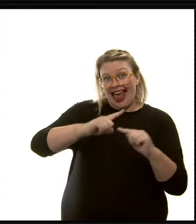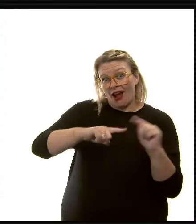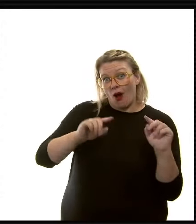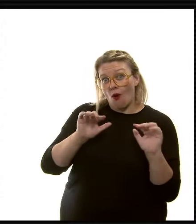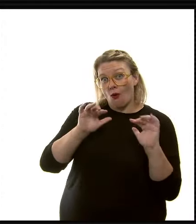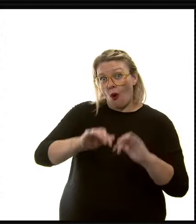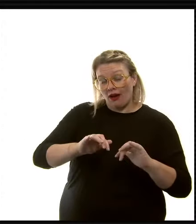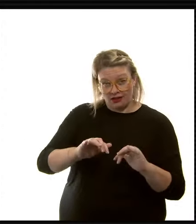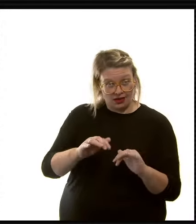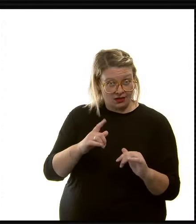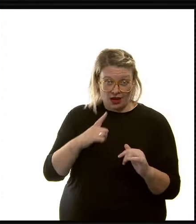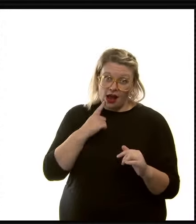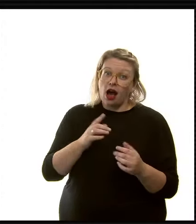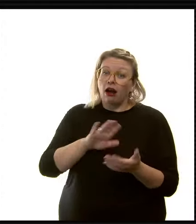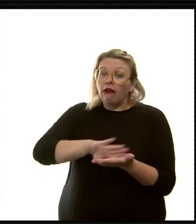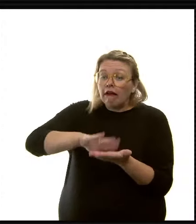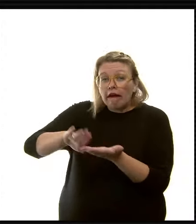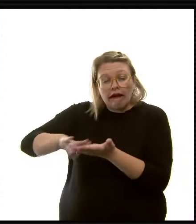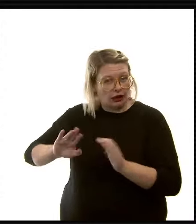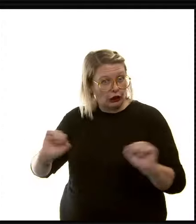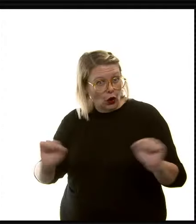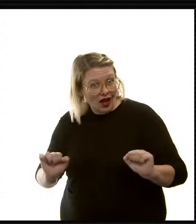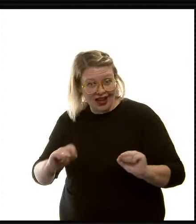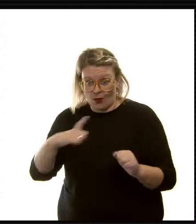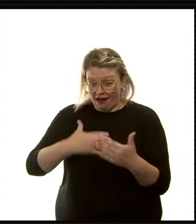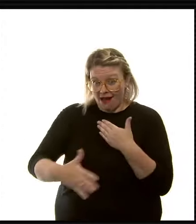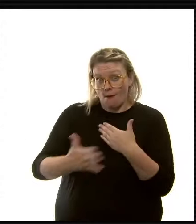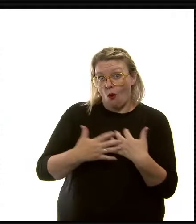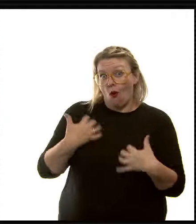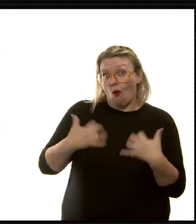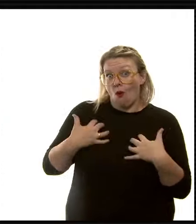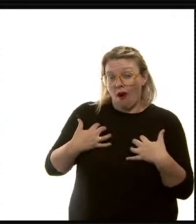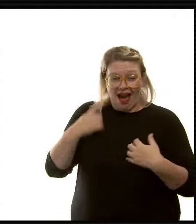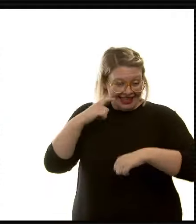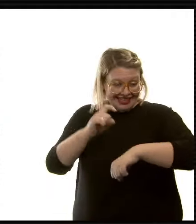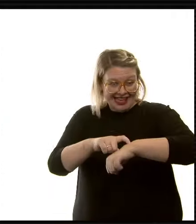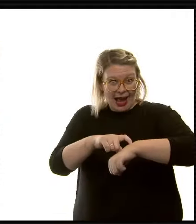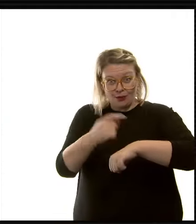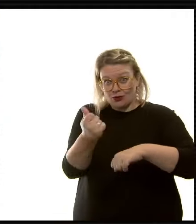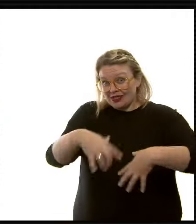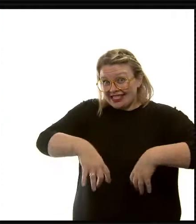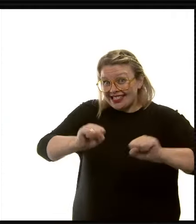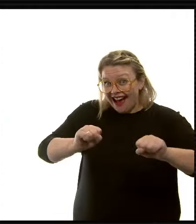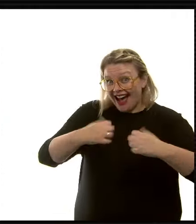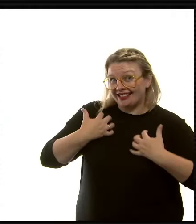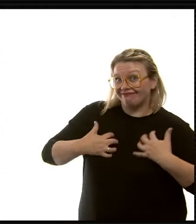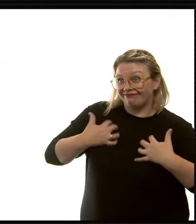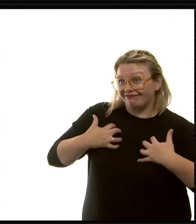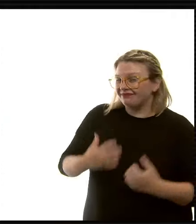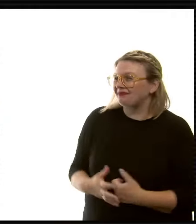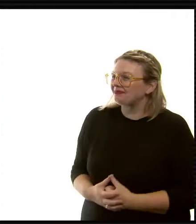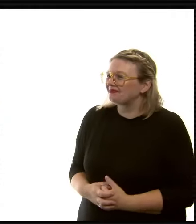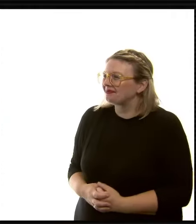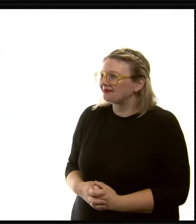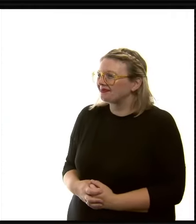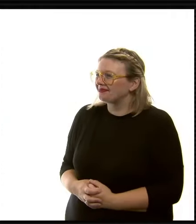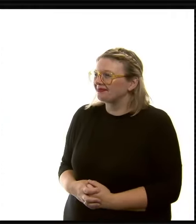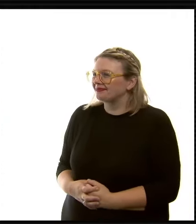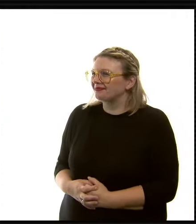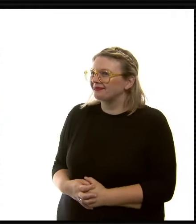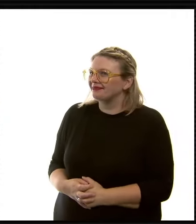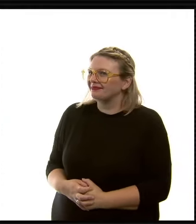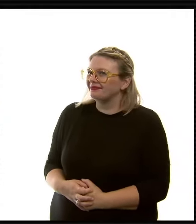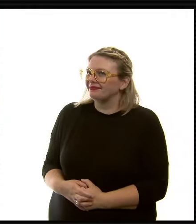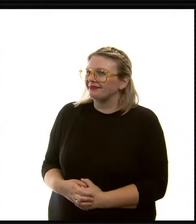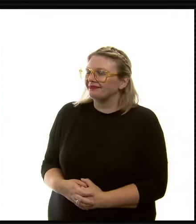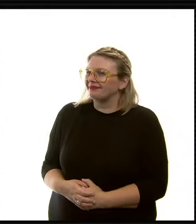exciting things coming up in the show. And I think it's time for the countdown. Enjoy! You're gonna love me, you're gonna love me, you're